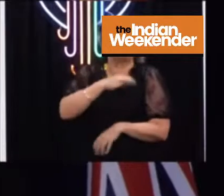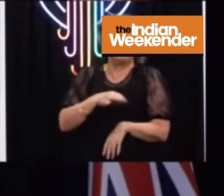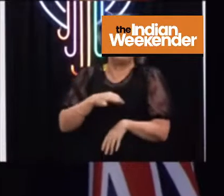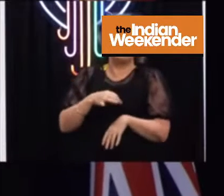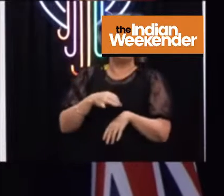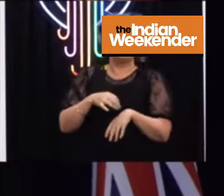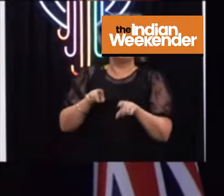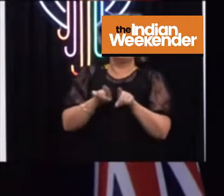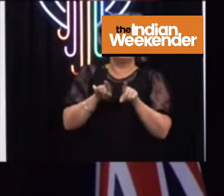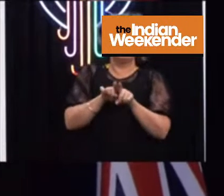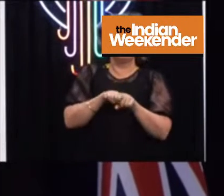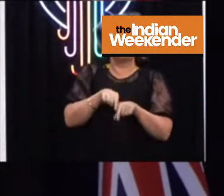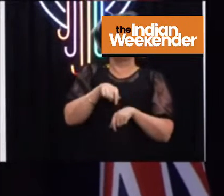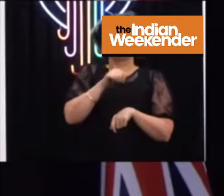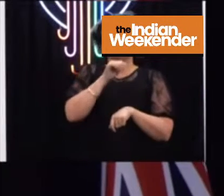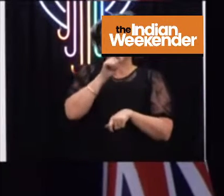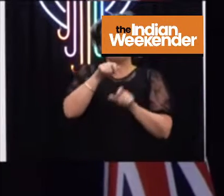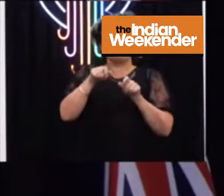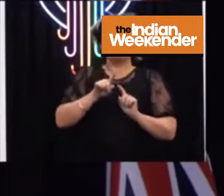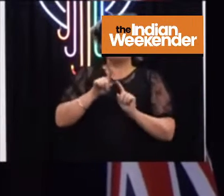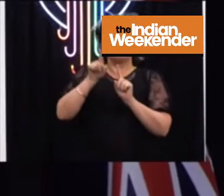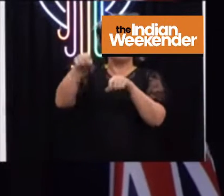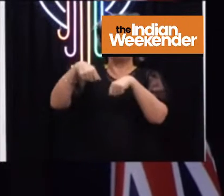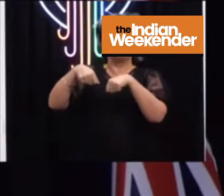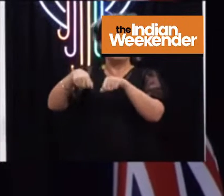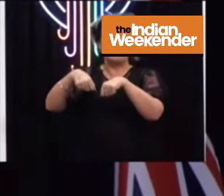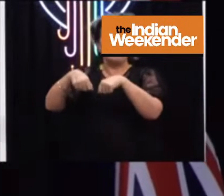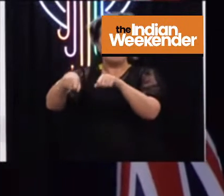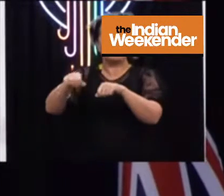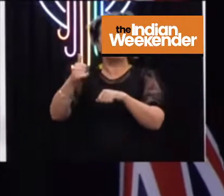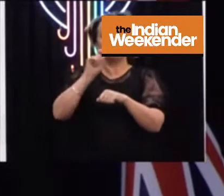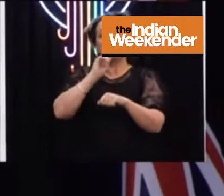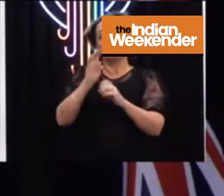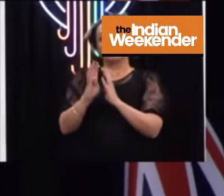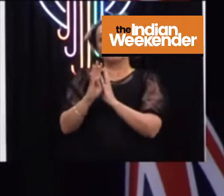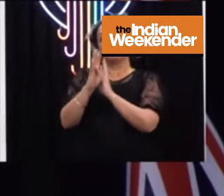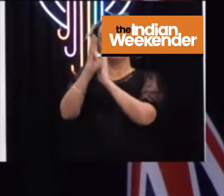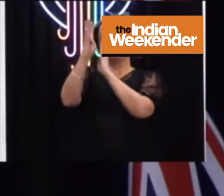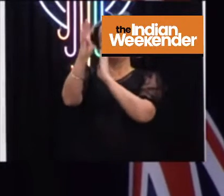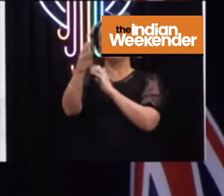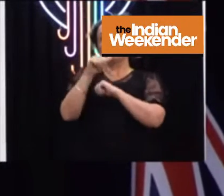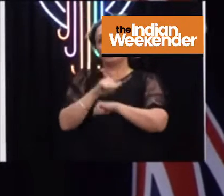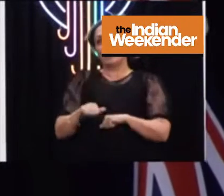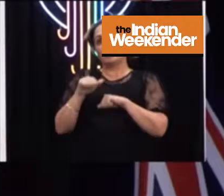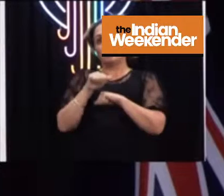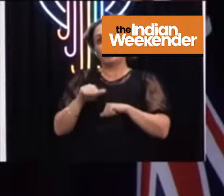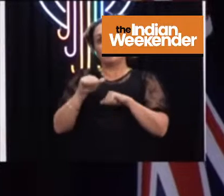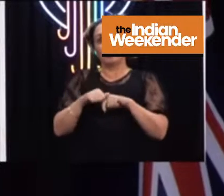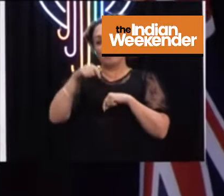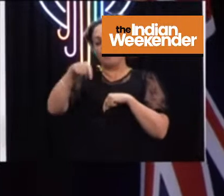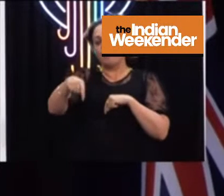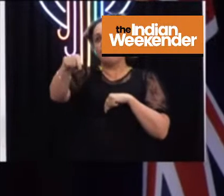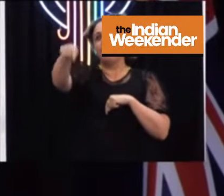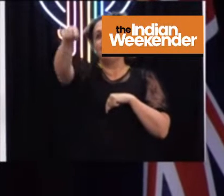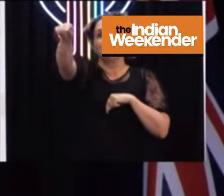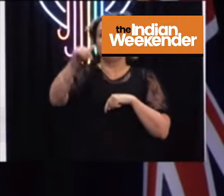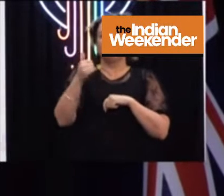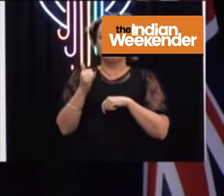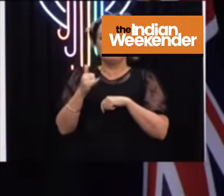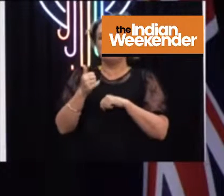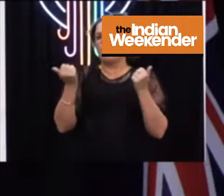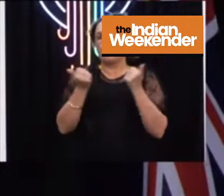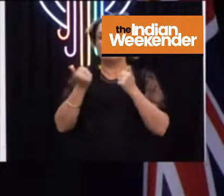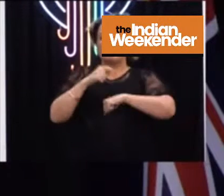to the supermarket, excuse me, may well be joining a queue for their to get their groceries, and it may be a lengthy outing